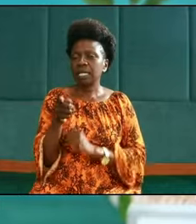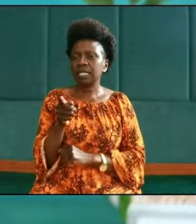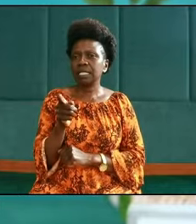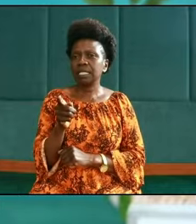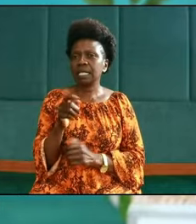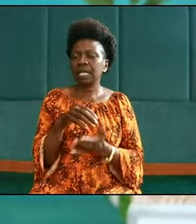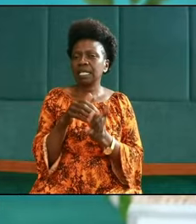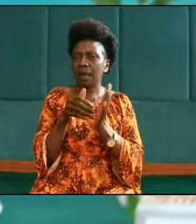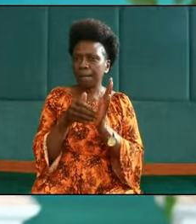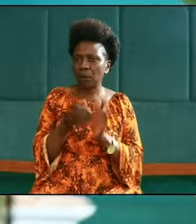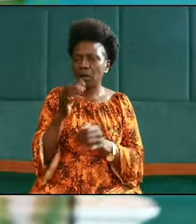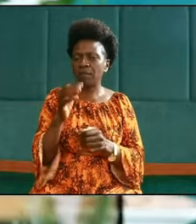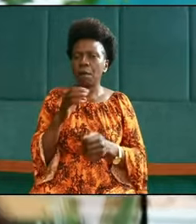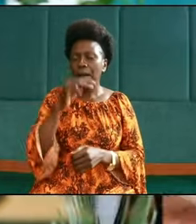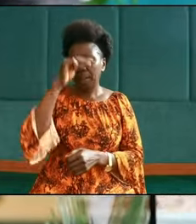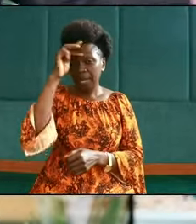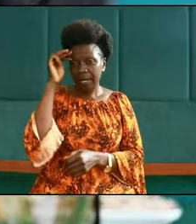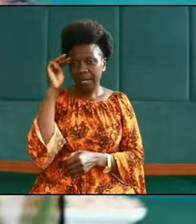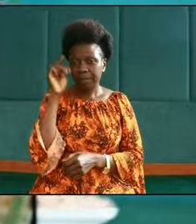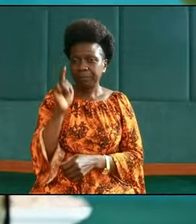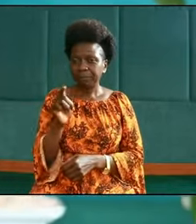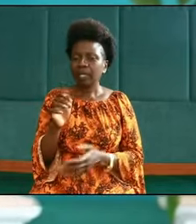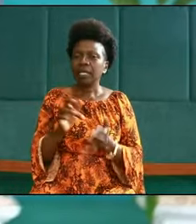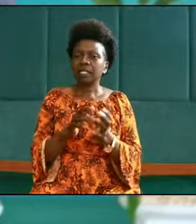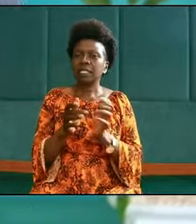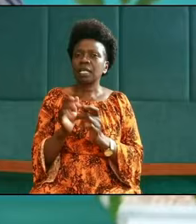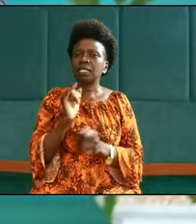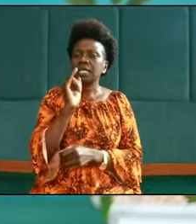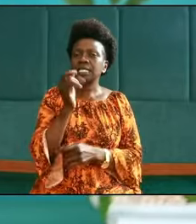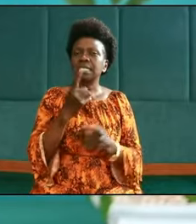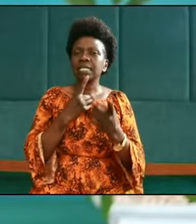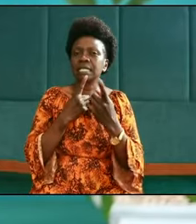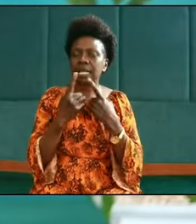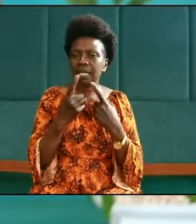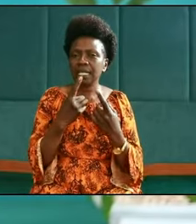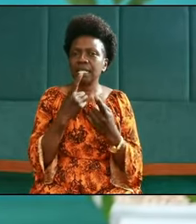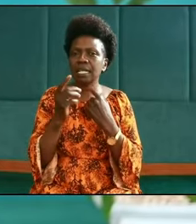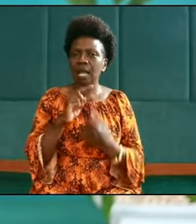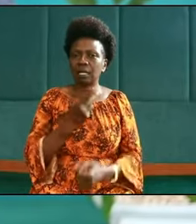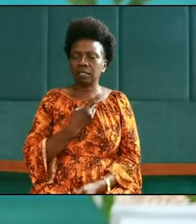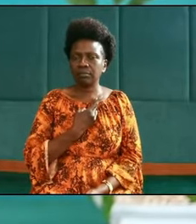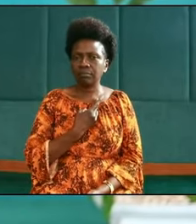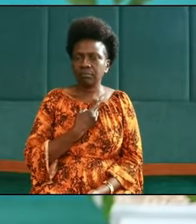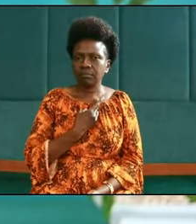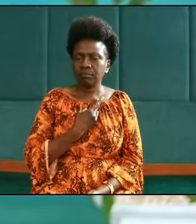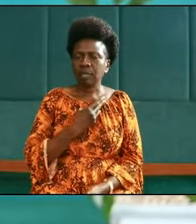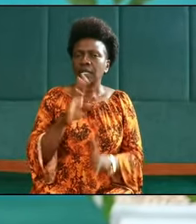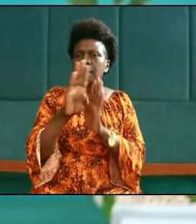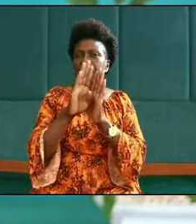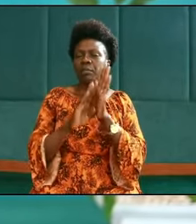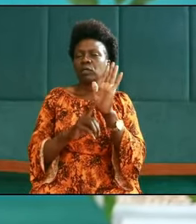with this example of Mary Magdalene, Jesus is telling us, and the Bible